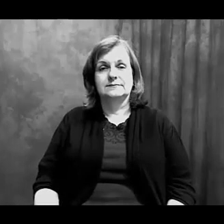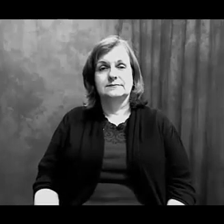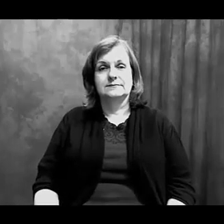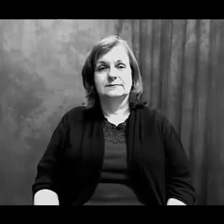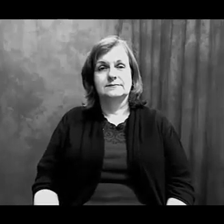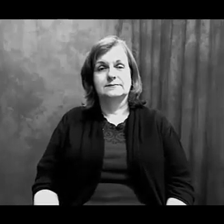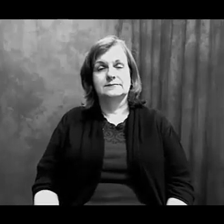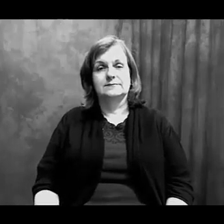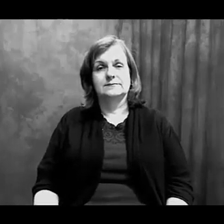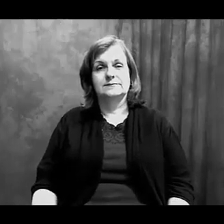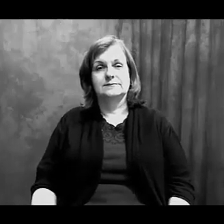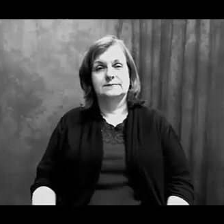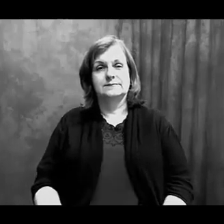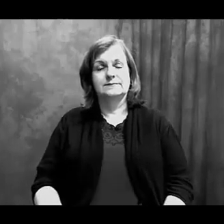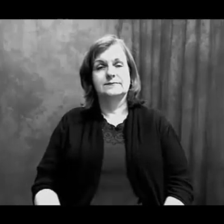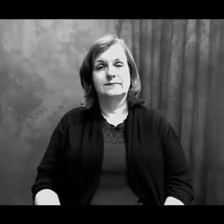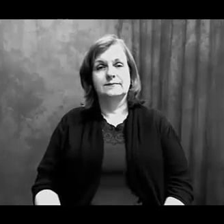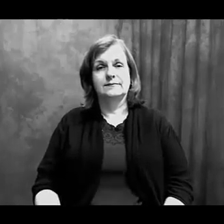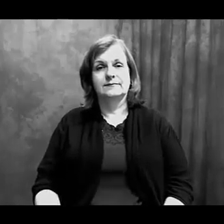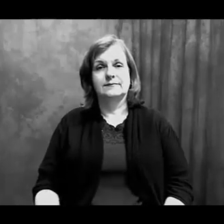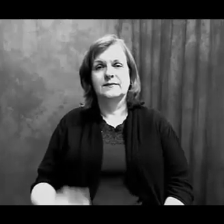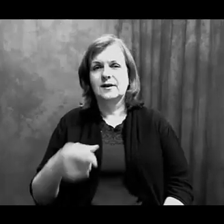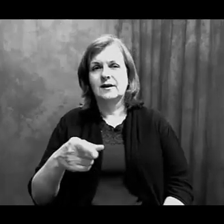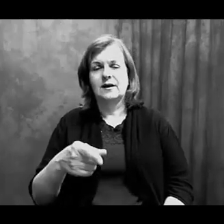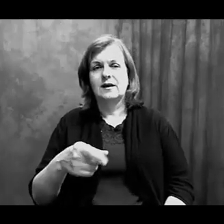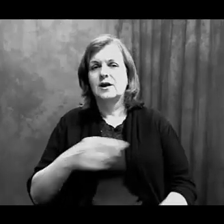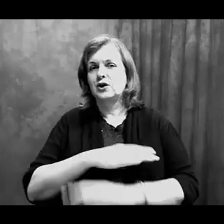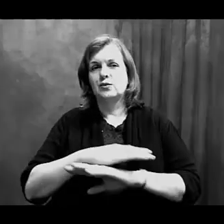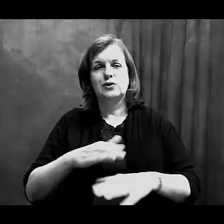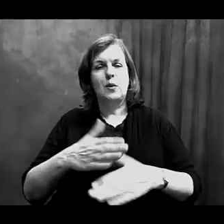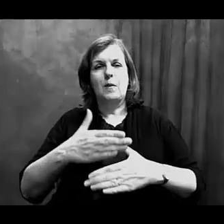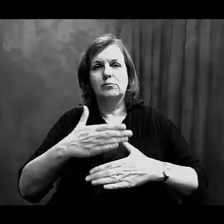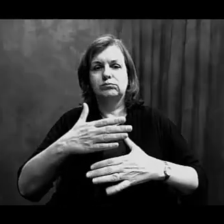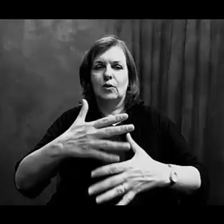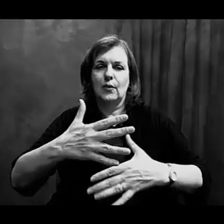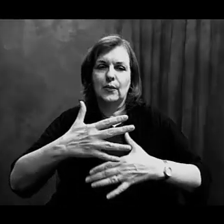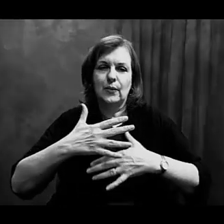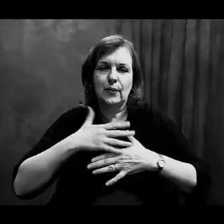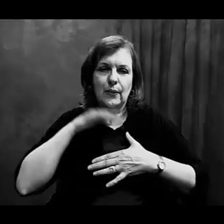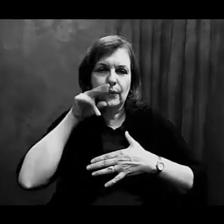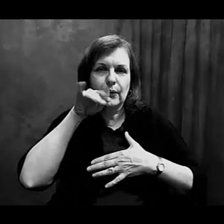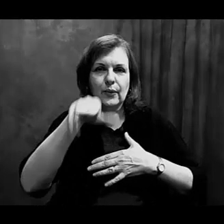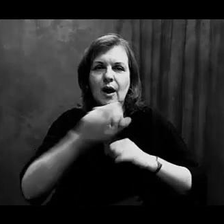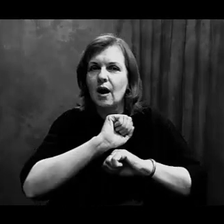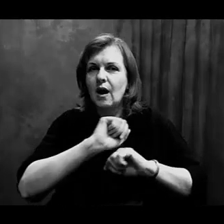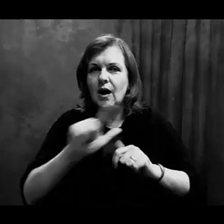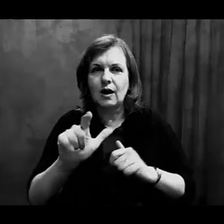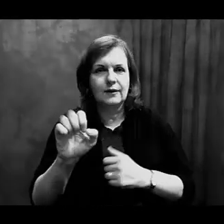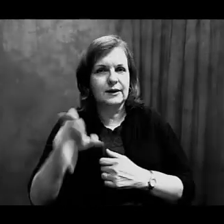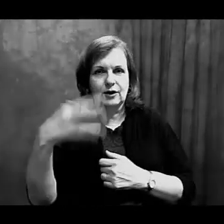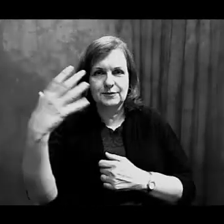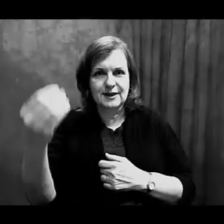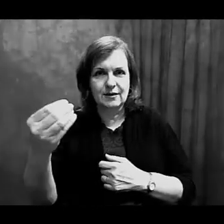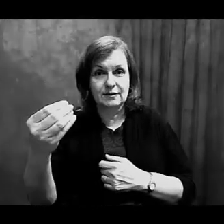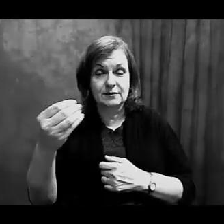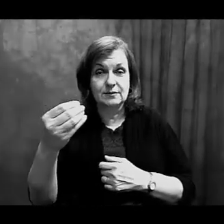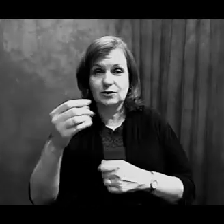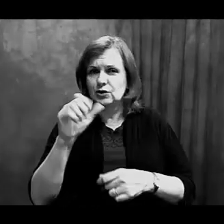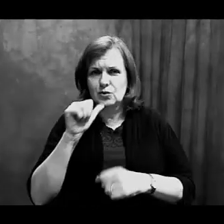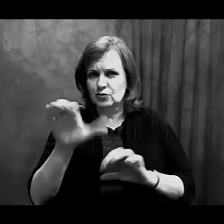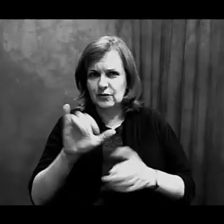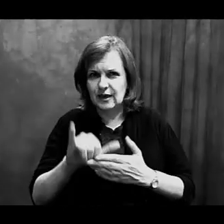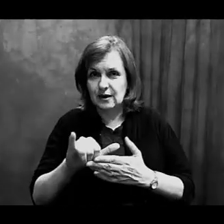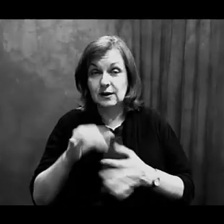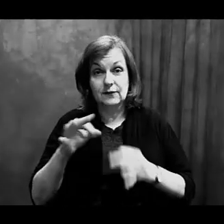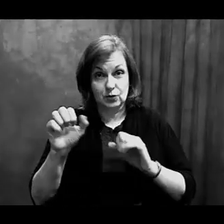We do look at the fact that we do not breathe out all the air in our lungs. If you do, you're dead. The reason? Because